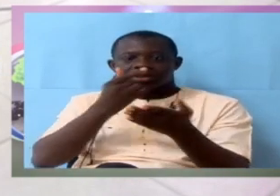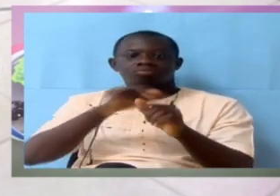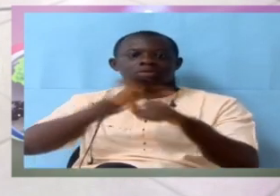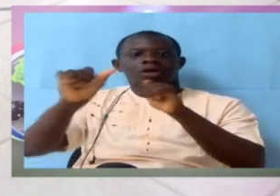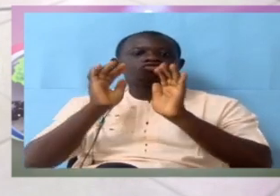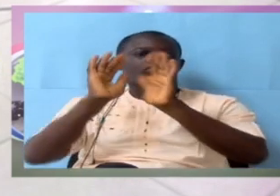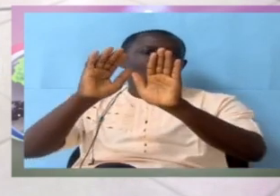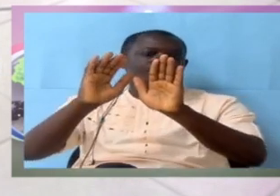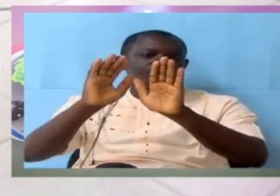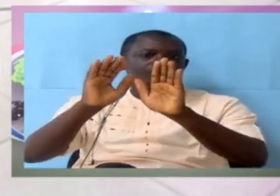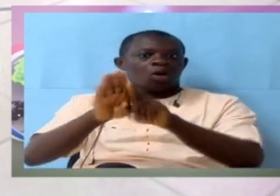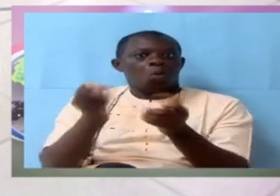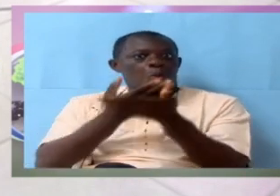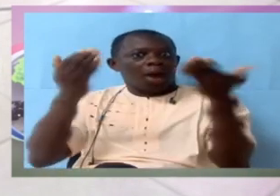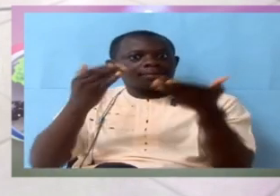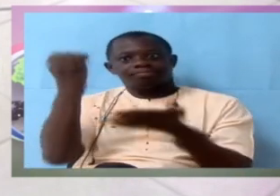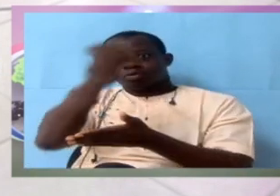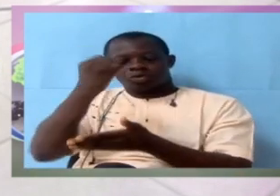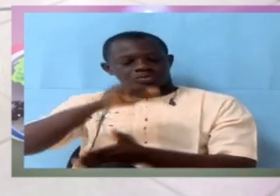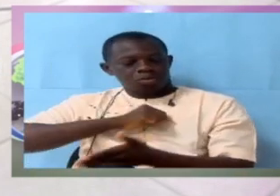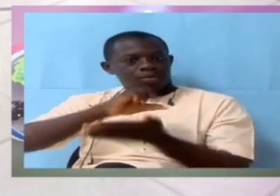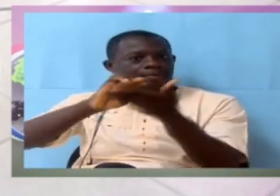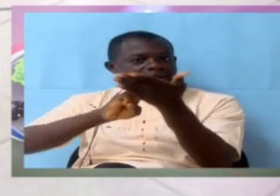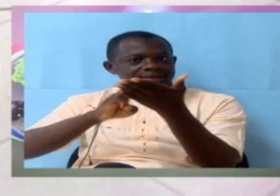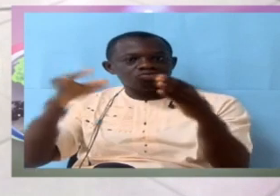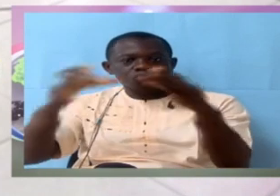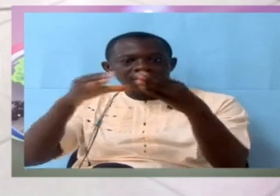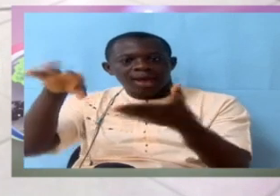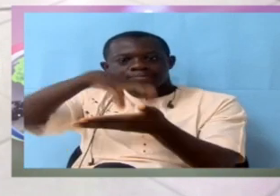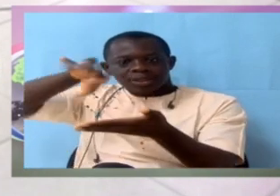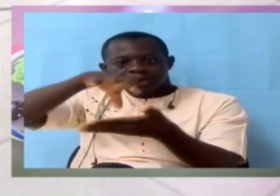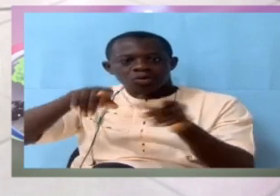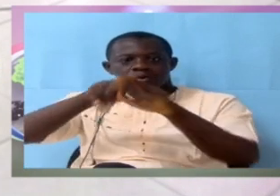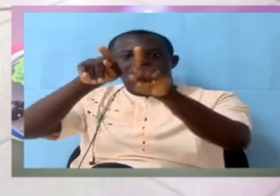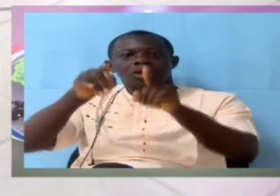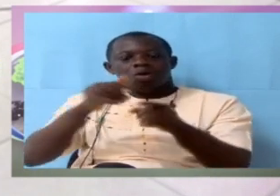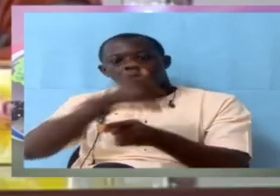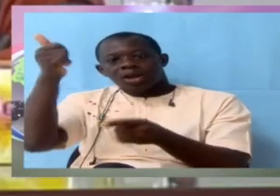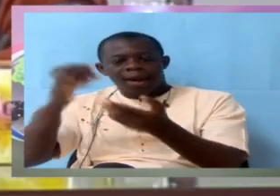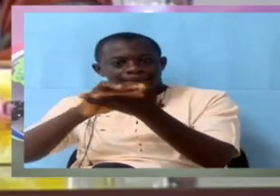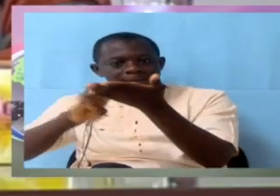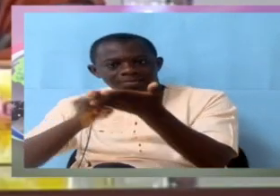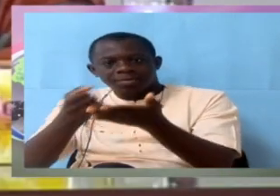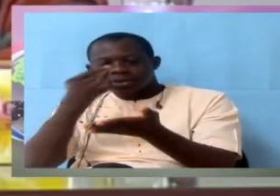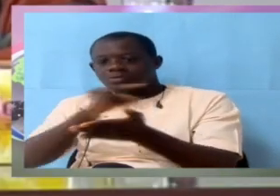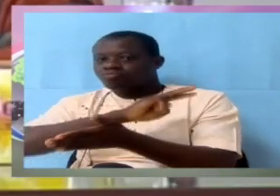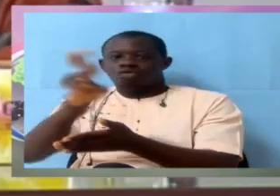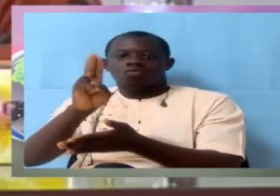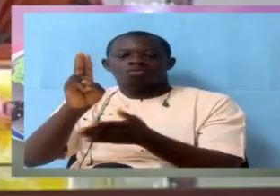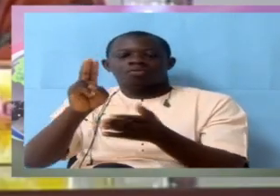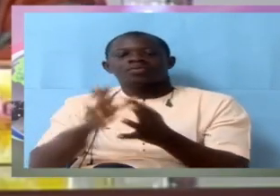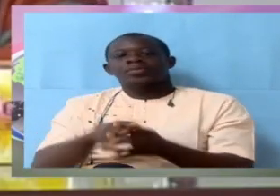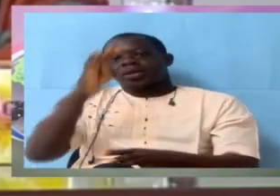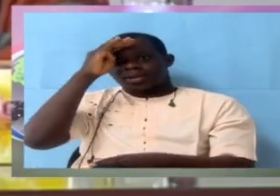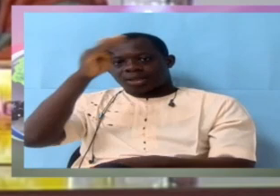it, because his medicine doesn't go along with conventional medicine. Thank you, Mr. Witness. So if we may go